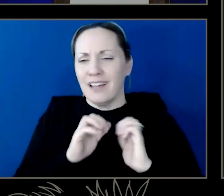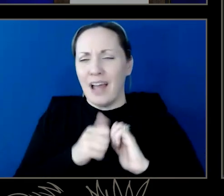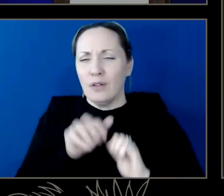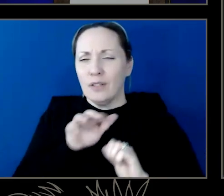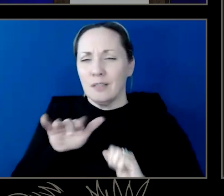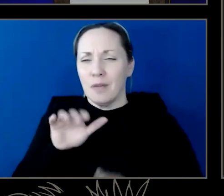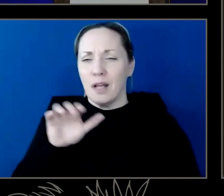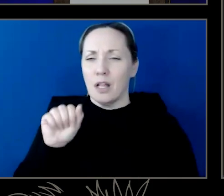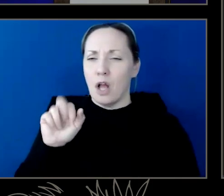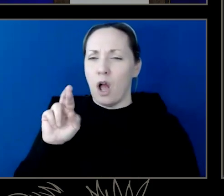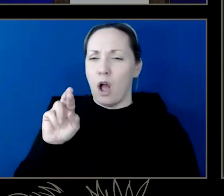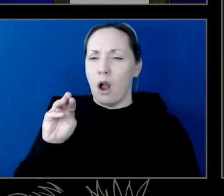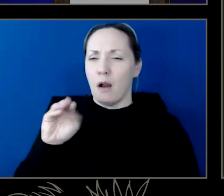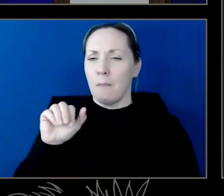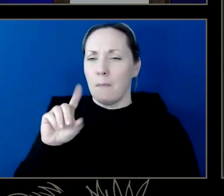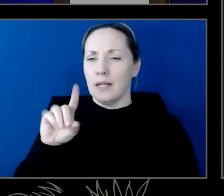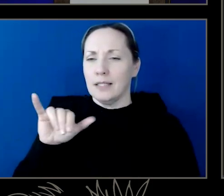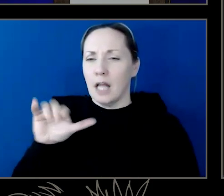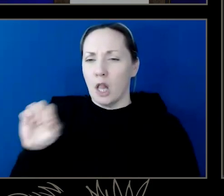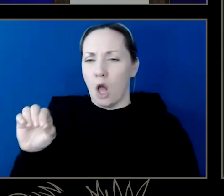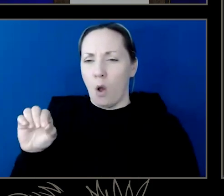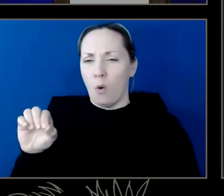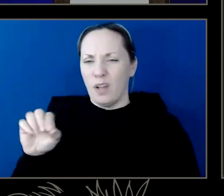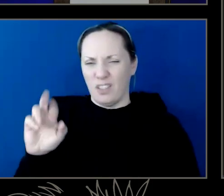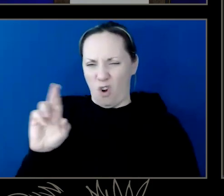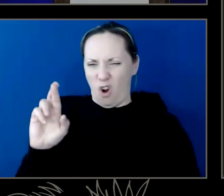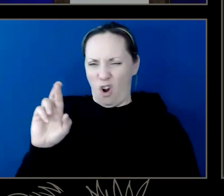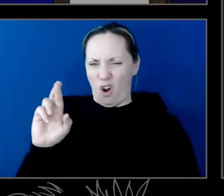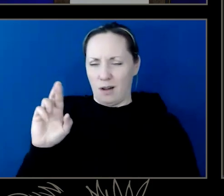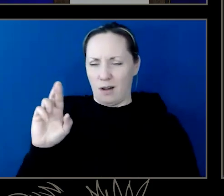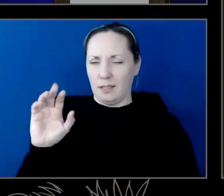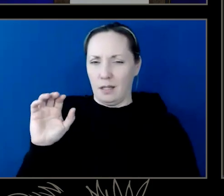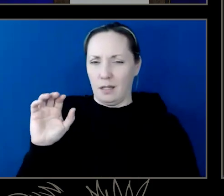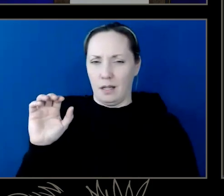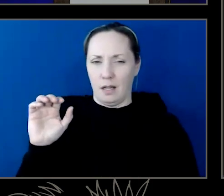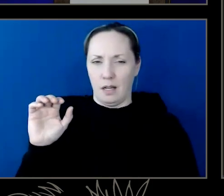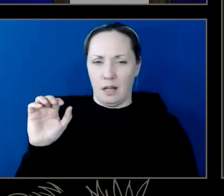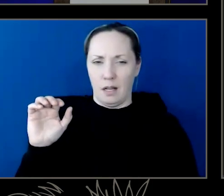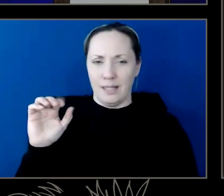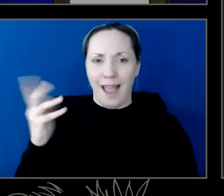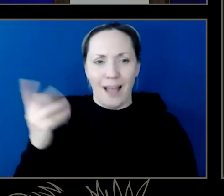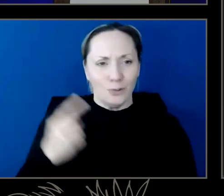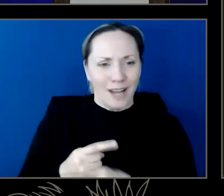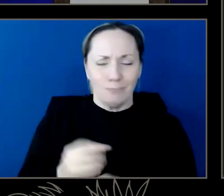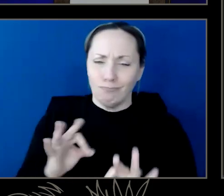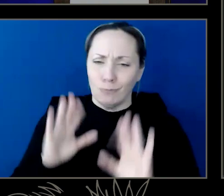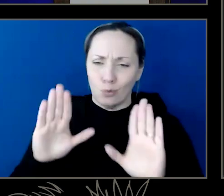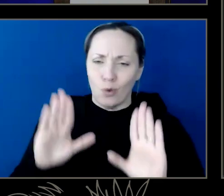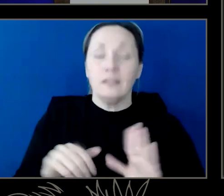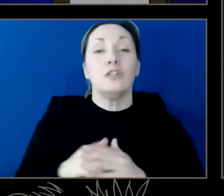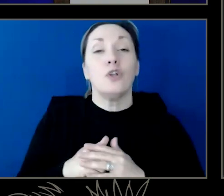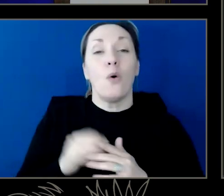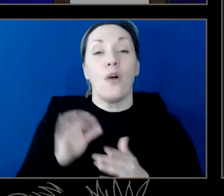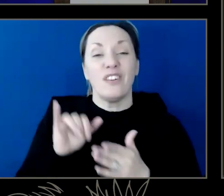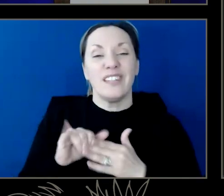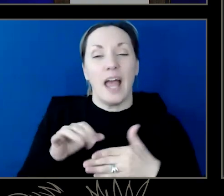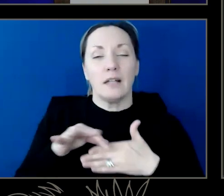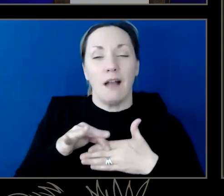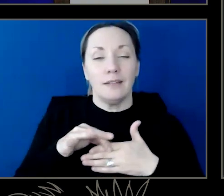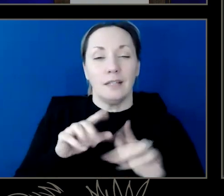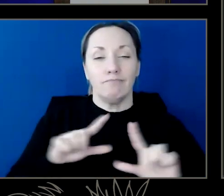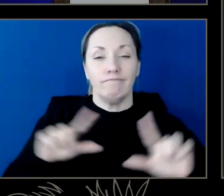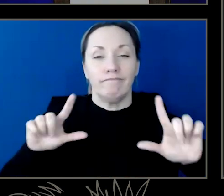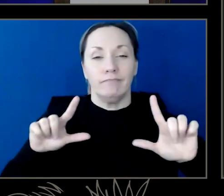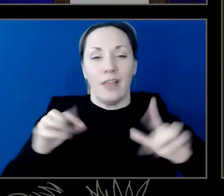spell armadillo? Is it with like an R? Arma? Is that it? Yeah, it's right. Okay, great. So now there's this content in this